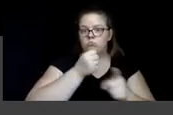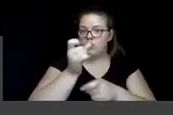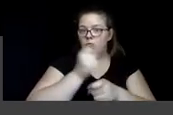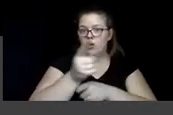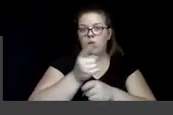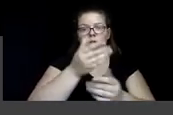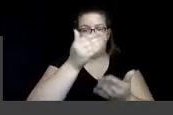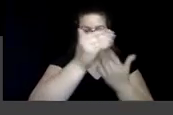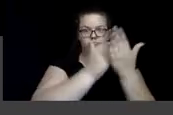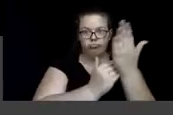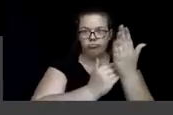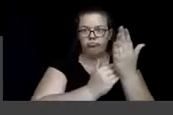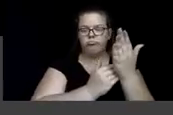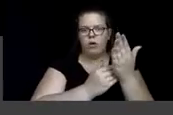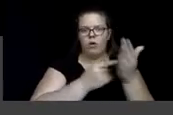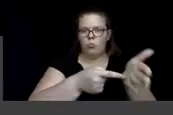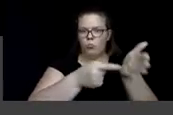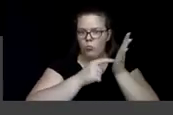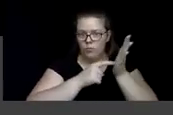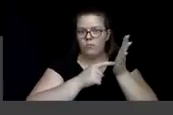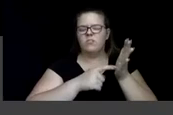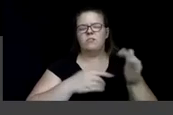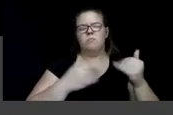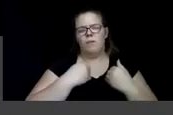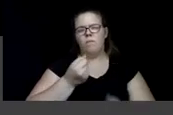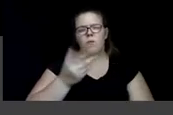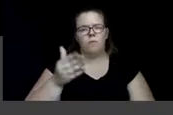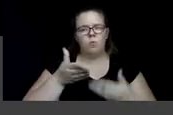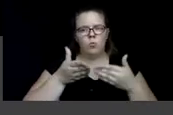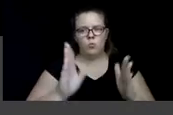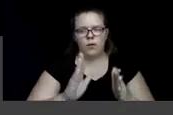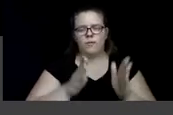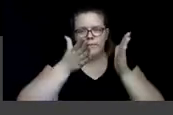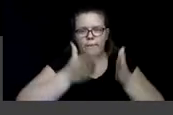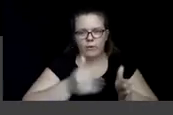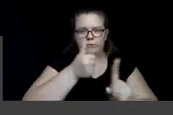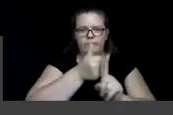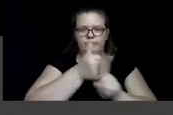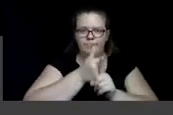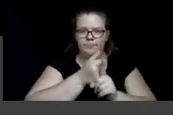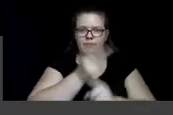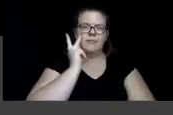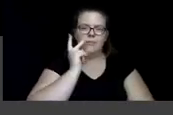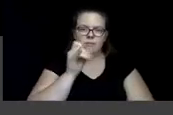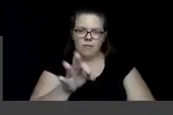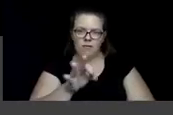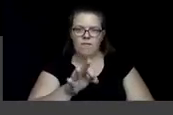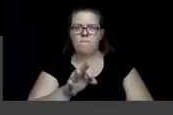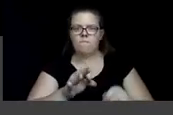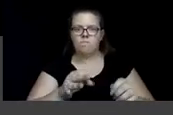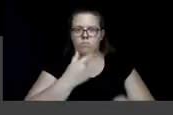and there's basically a few ways for someone to verify if they're eligible for VA